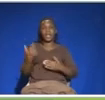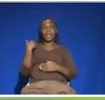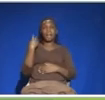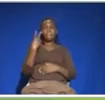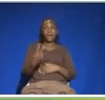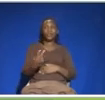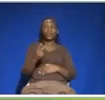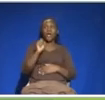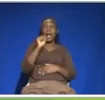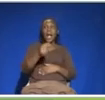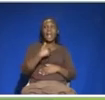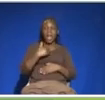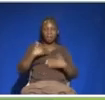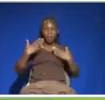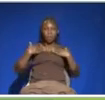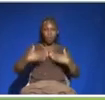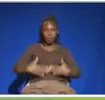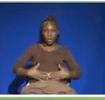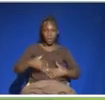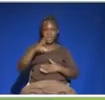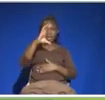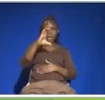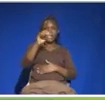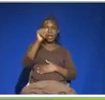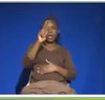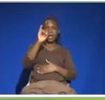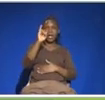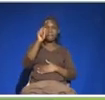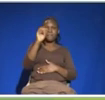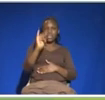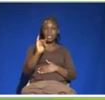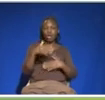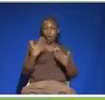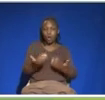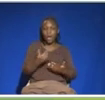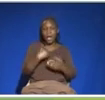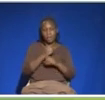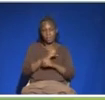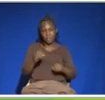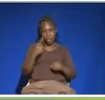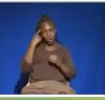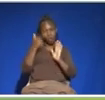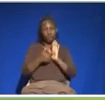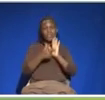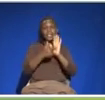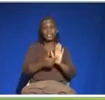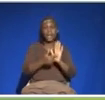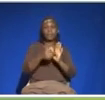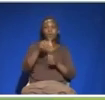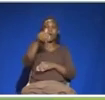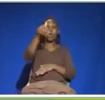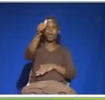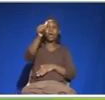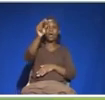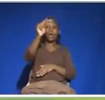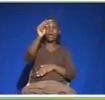cavity. Some, such as organisms belonging to phylum Arthropoda, have a